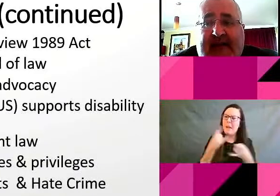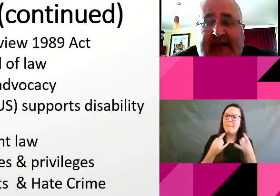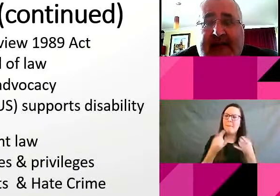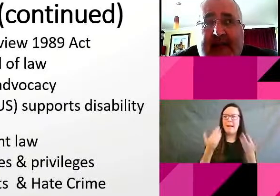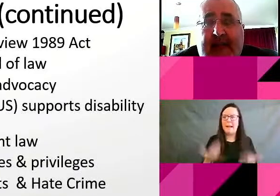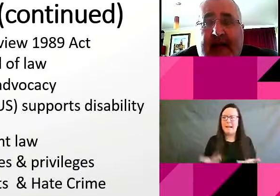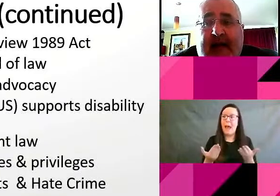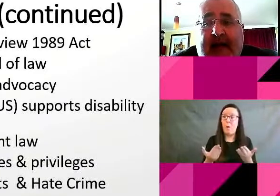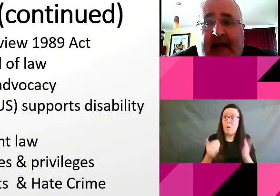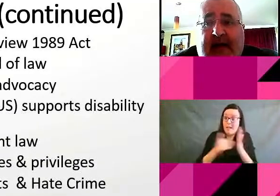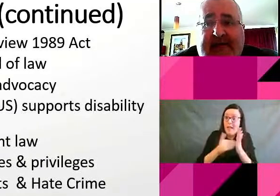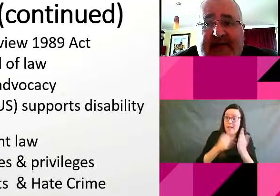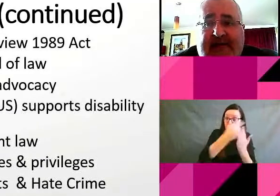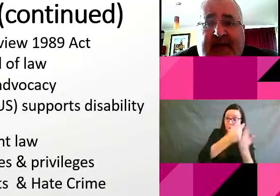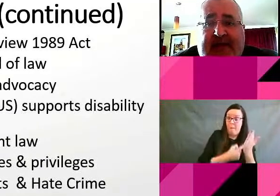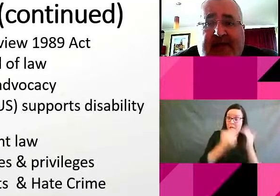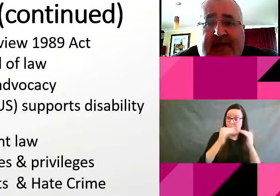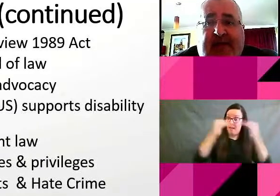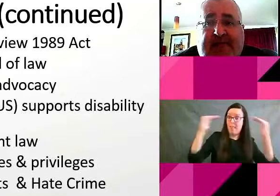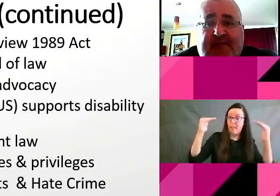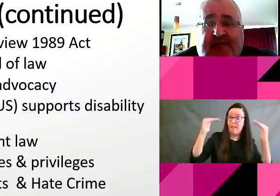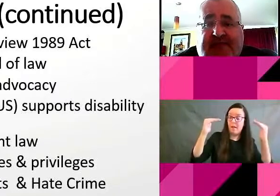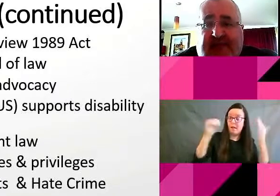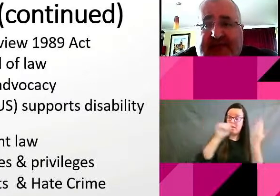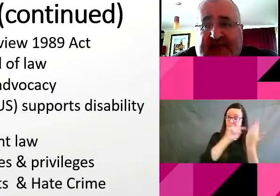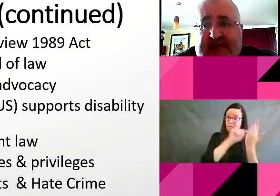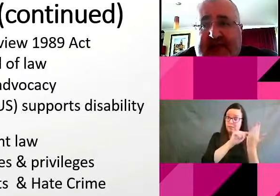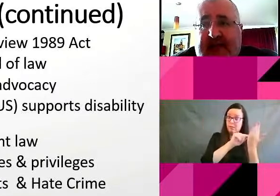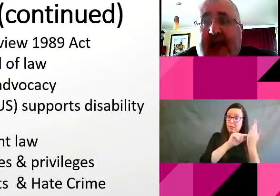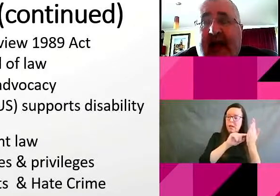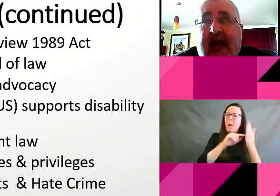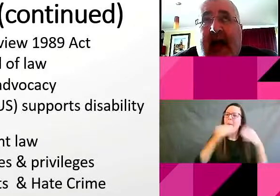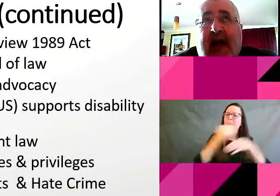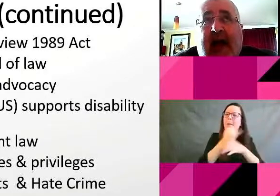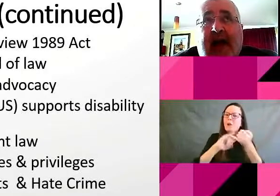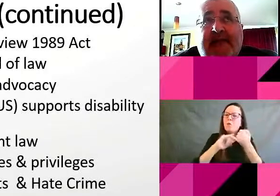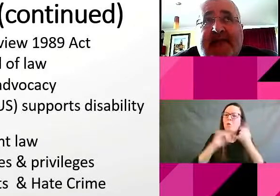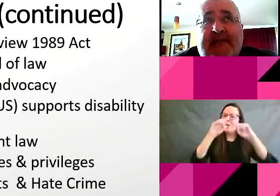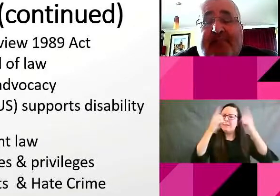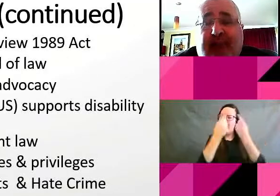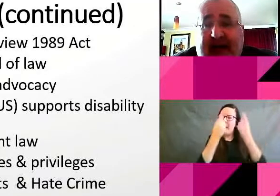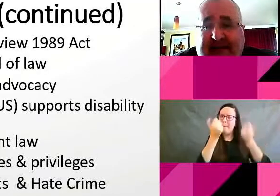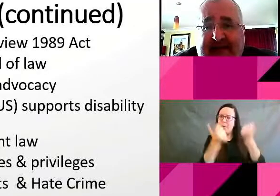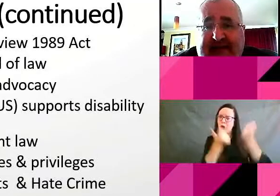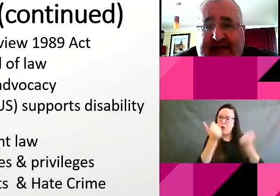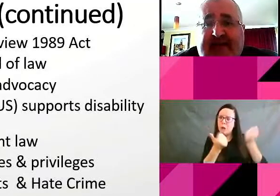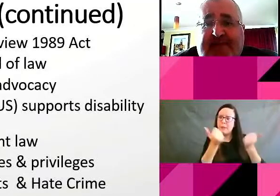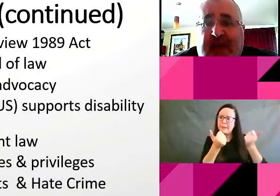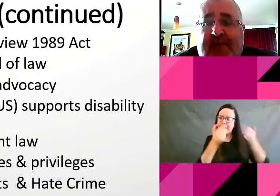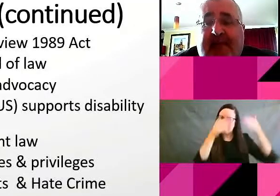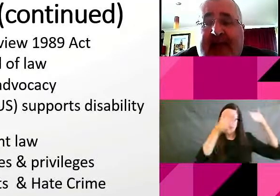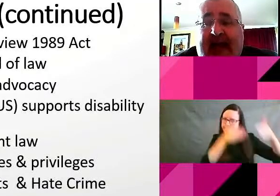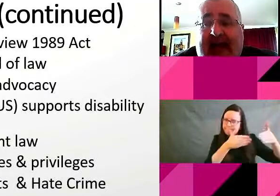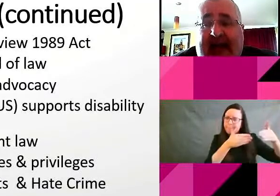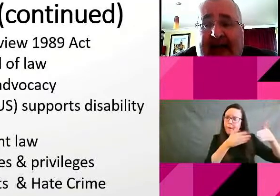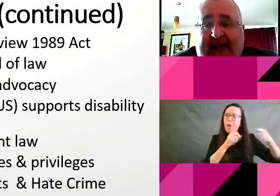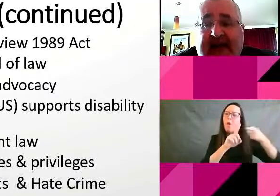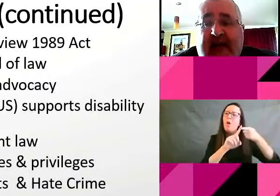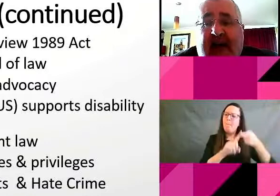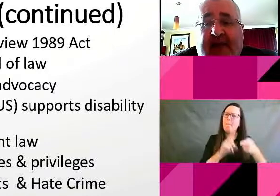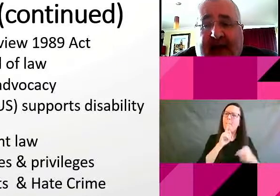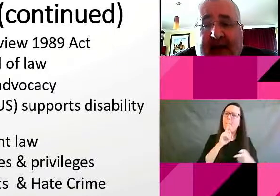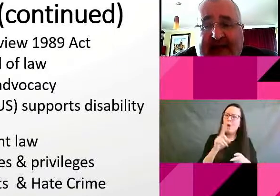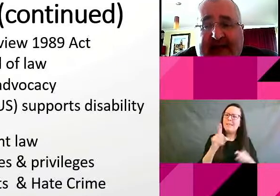level led competently by the Department of Justice, I would say practice is probably